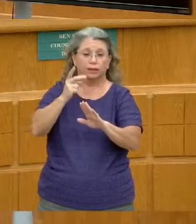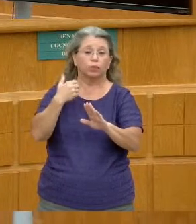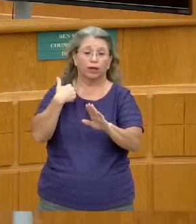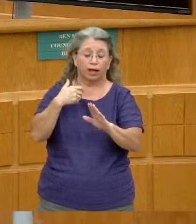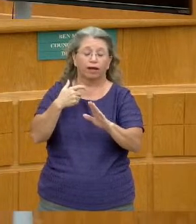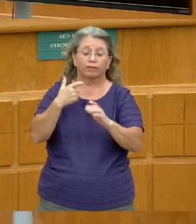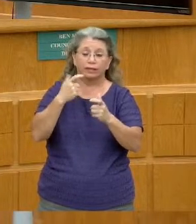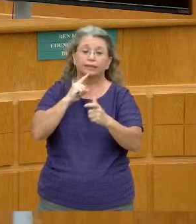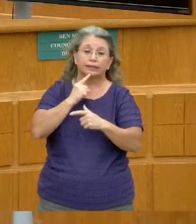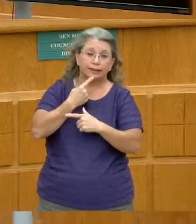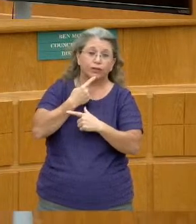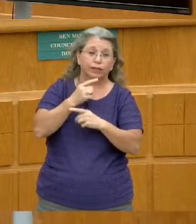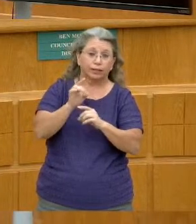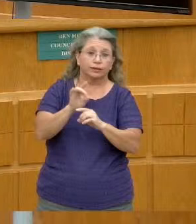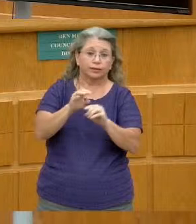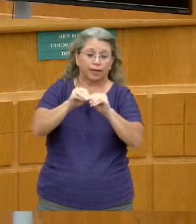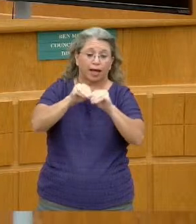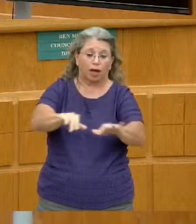happening.